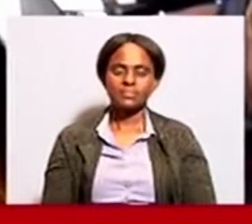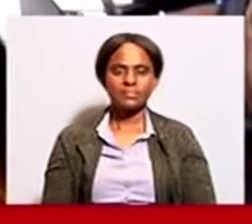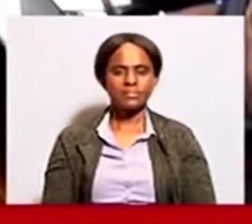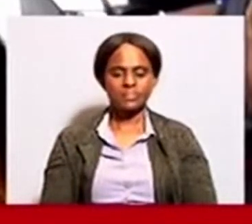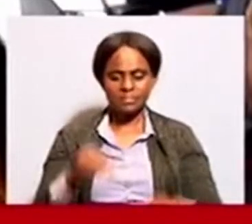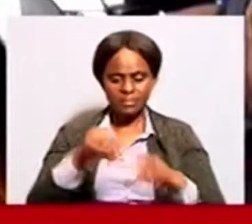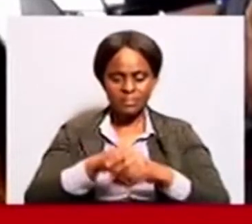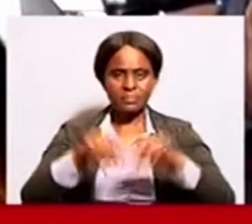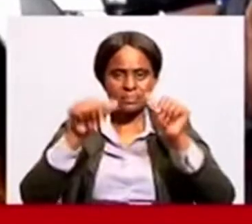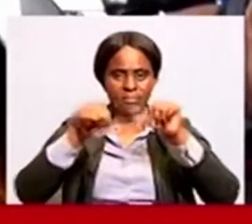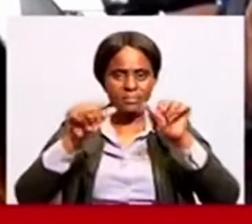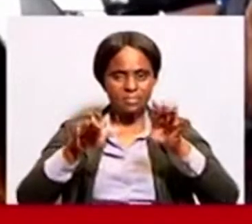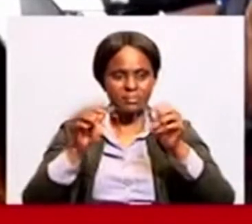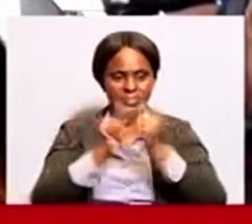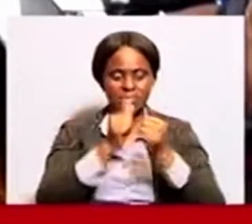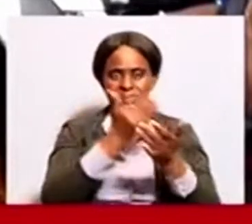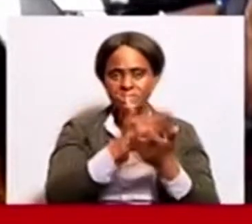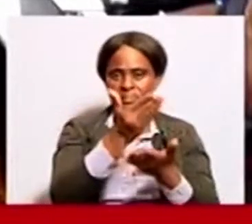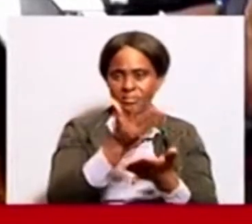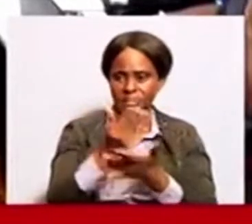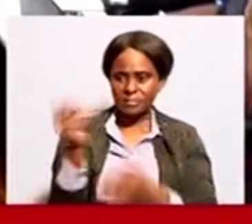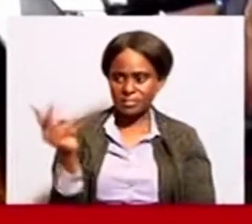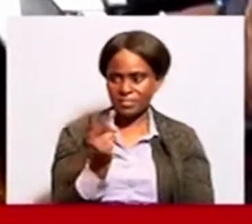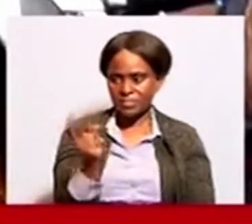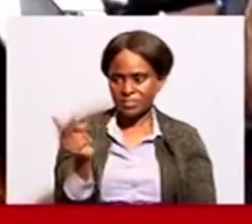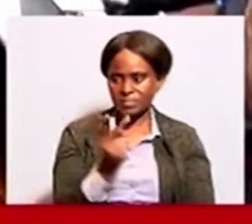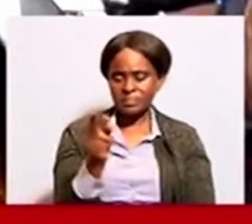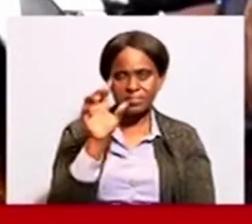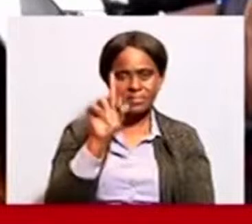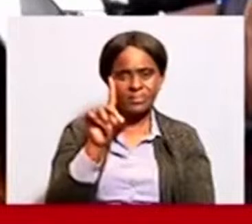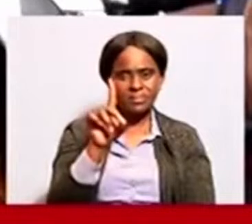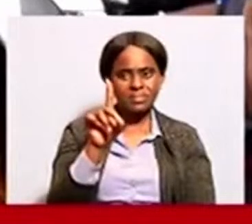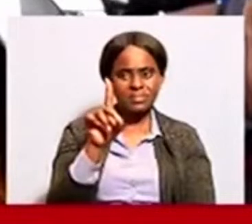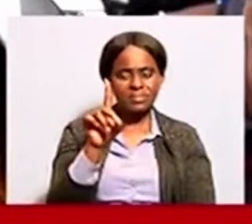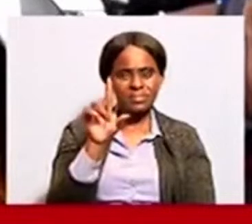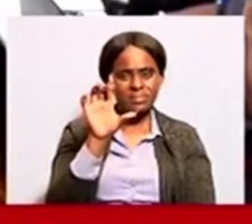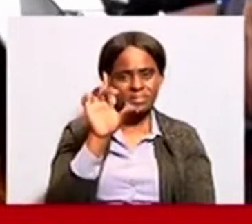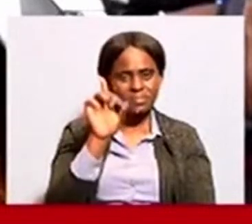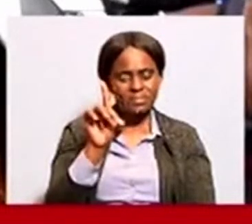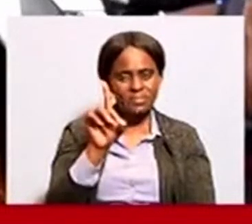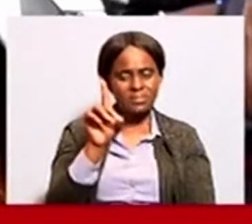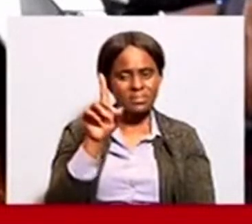Internal audit and the procurement, the district planning officer, what is it?